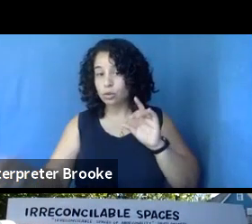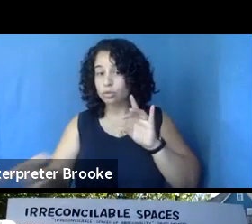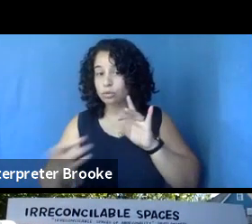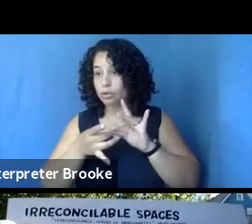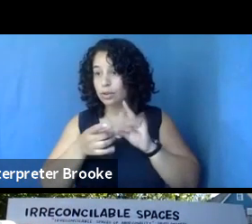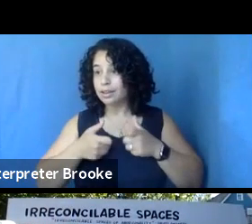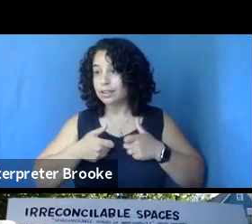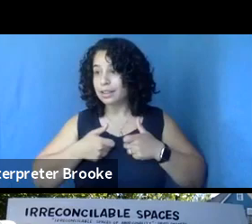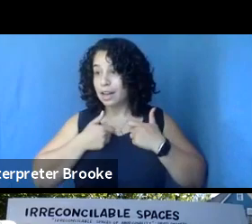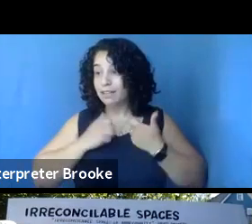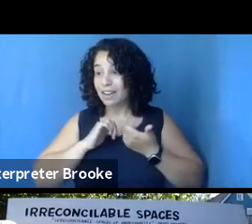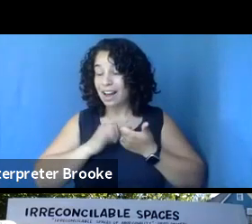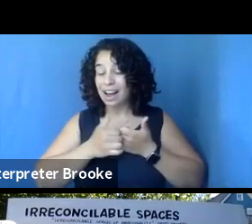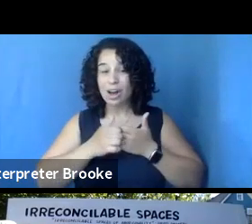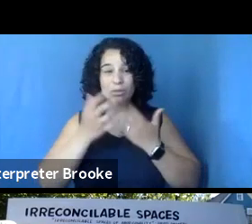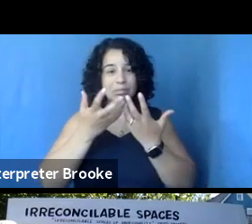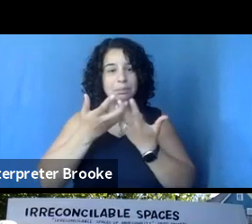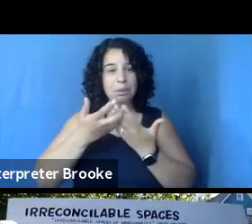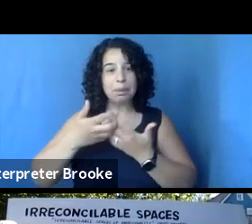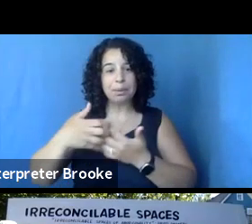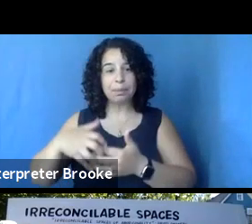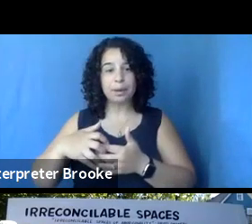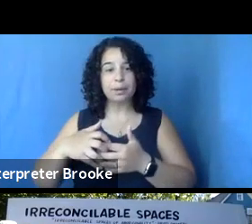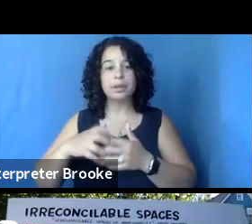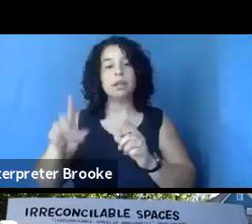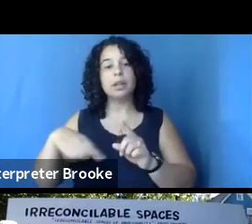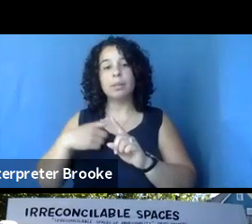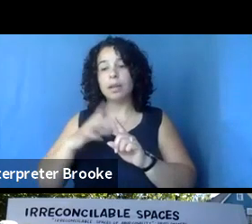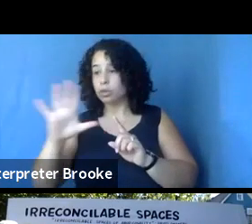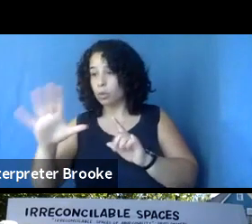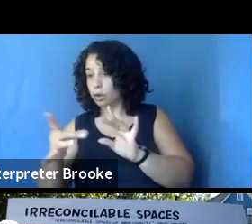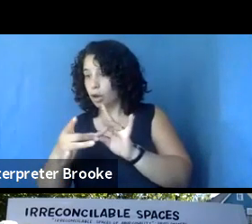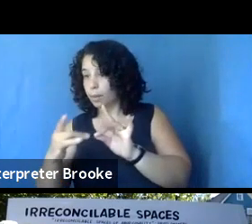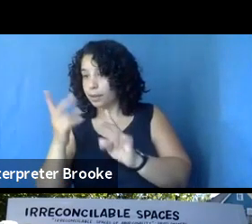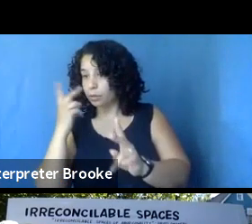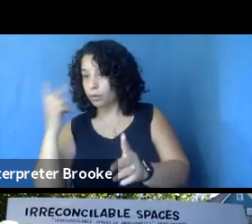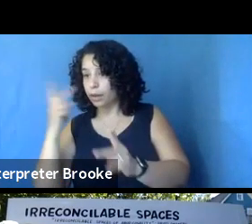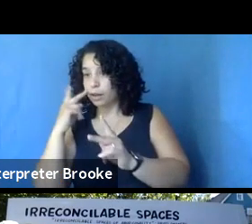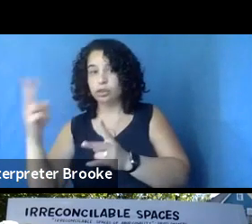live and to contribute any reflections that they might have. So